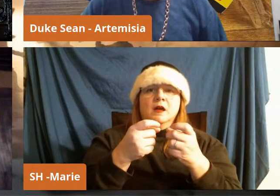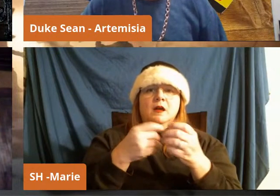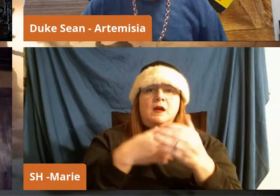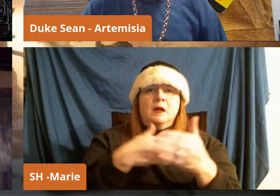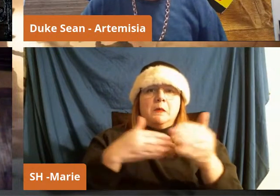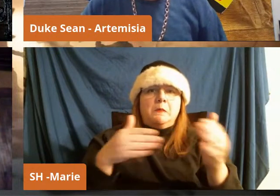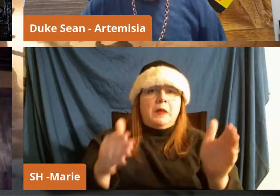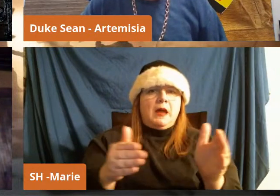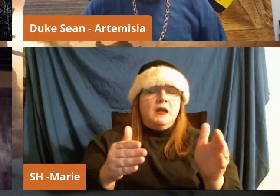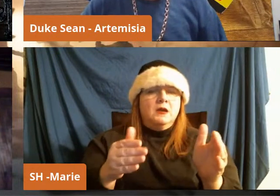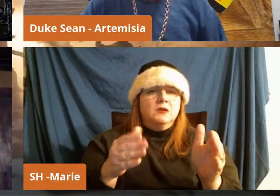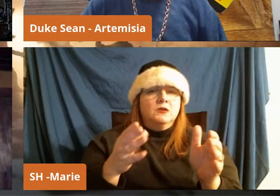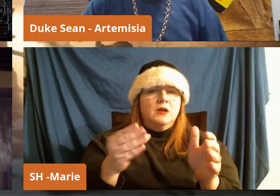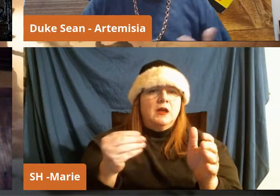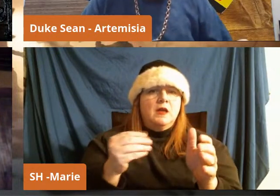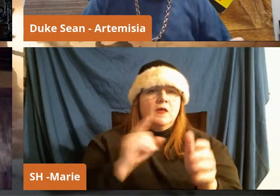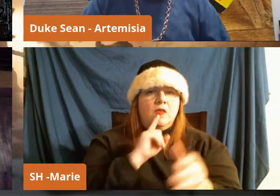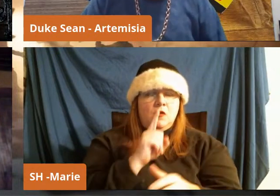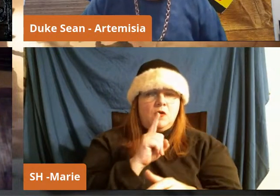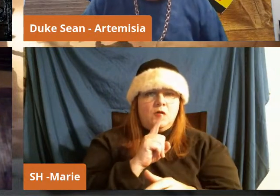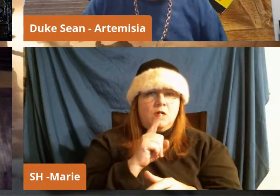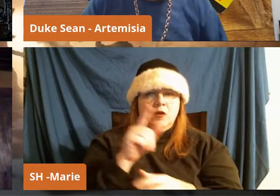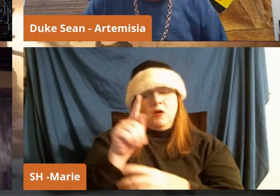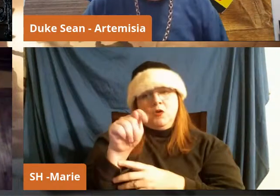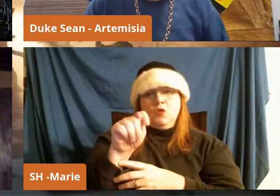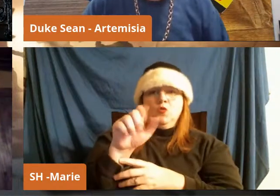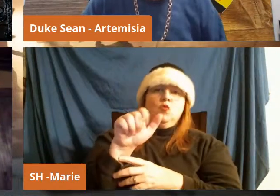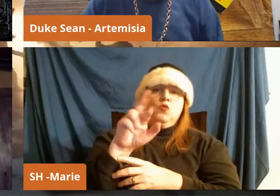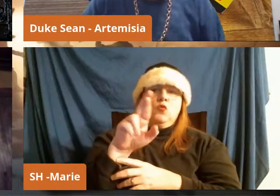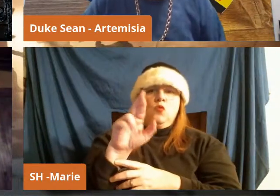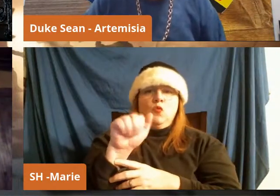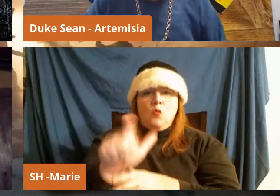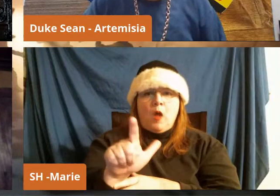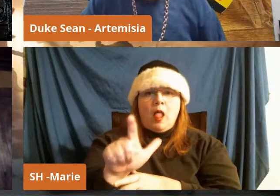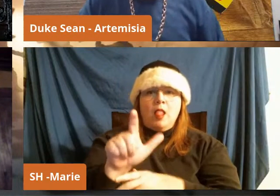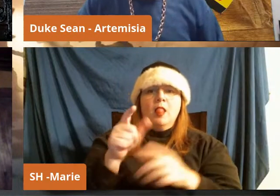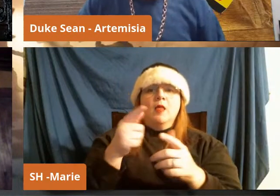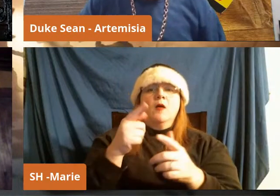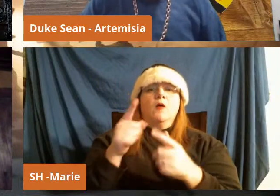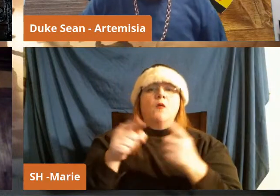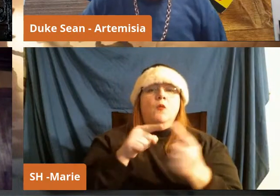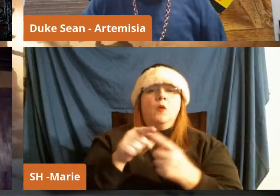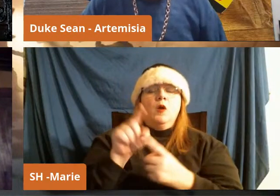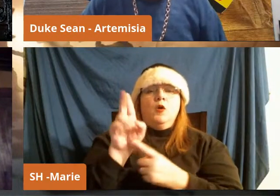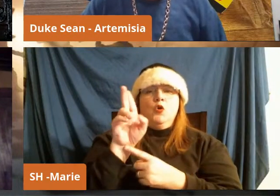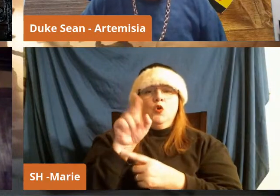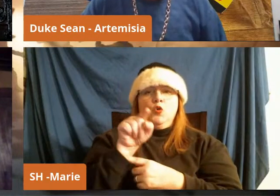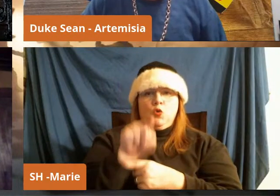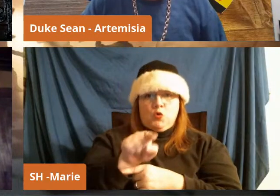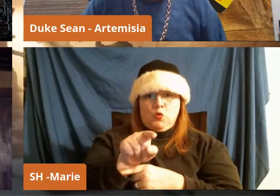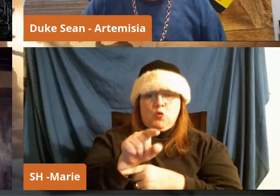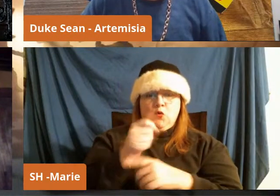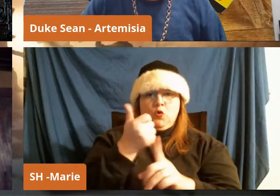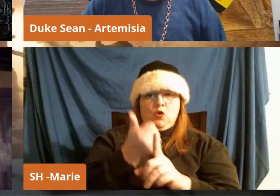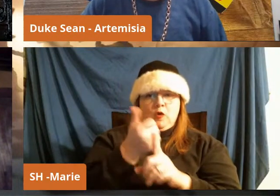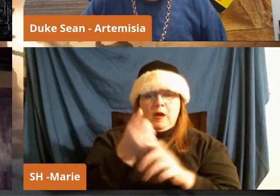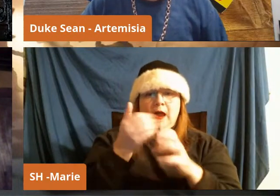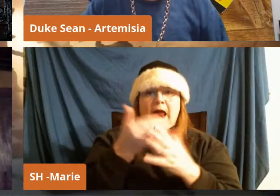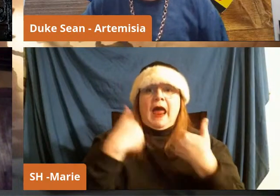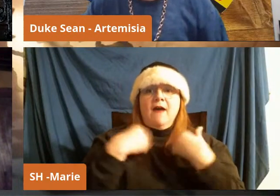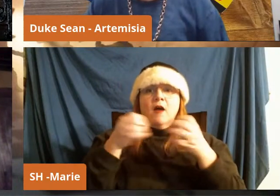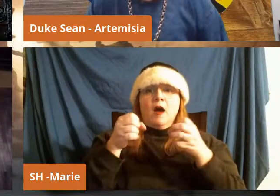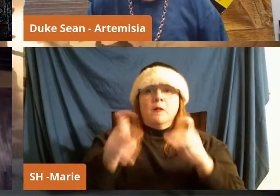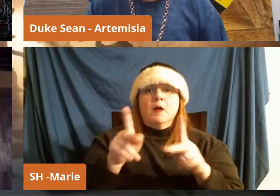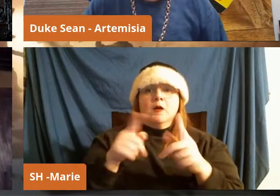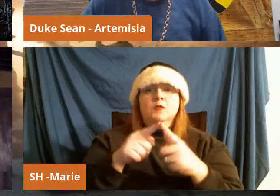and there is a trial basically where you have an opportunity